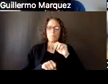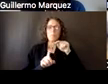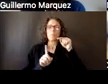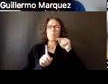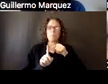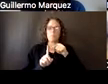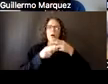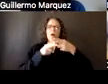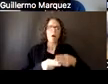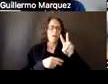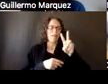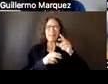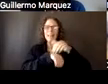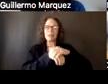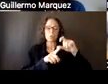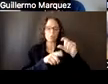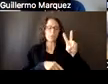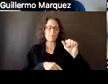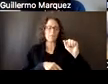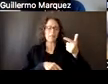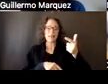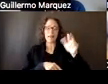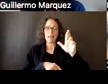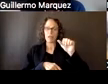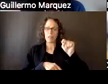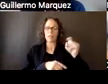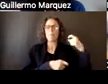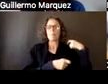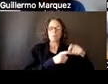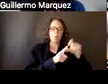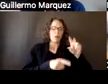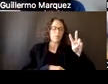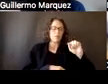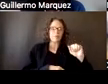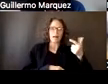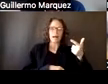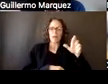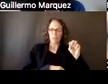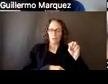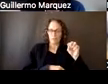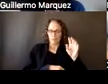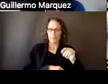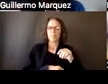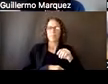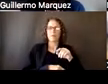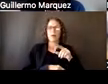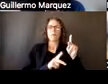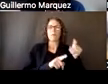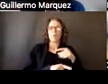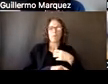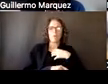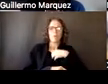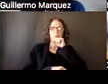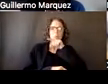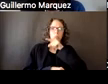against vagrants. And so they were being reported because they couldn't find jobs. And so you start seeing,